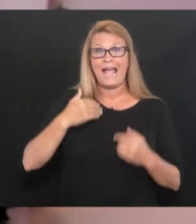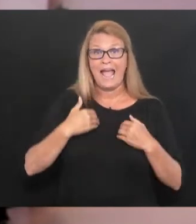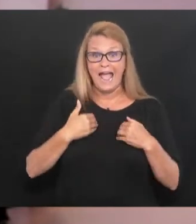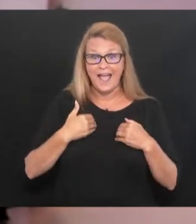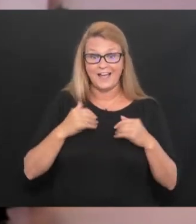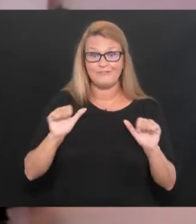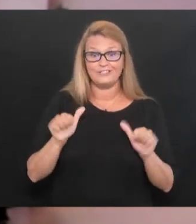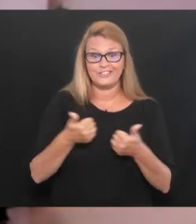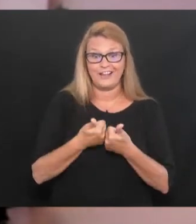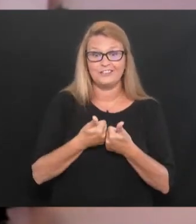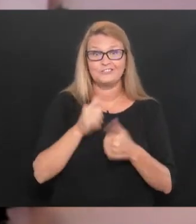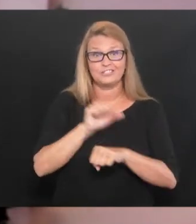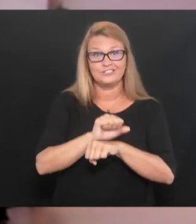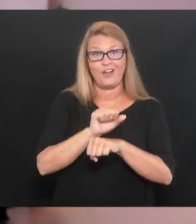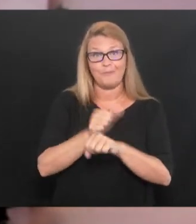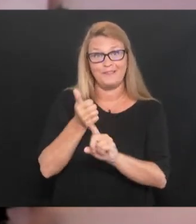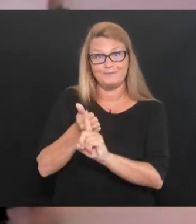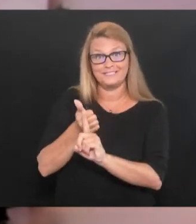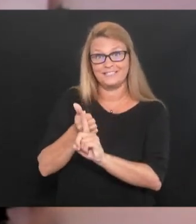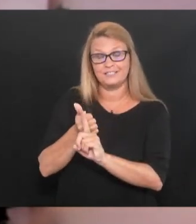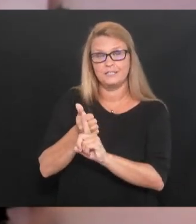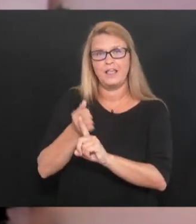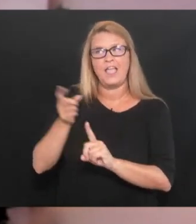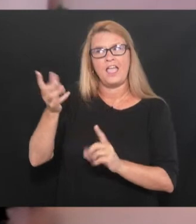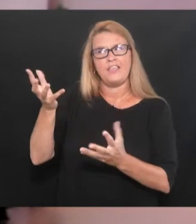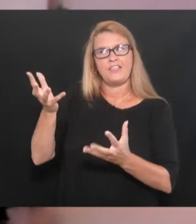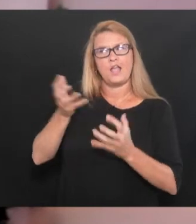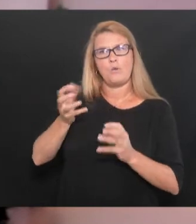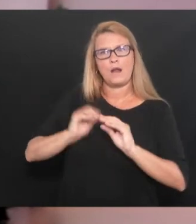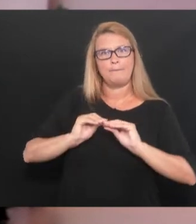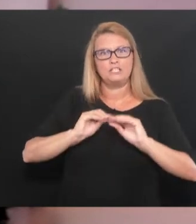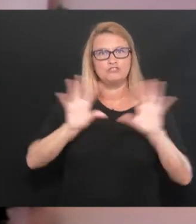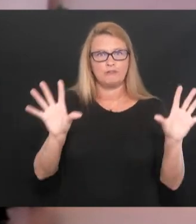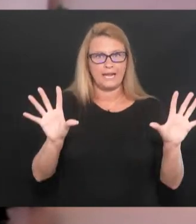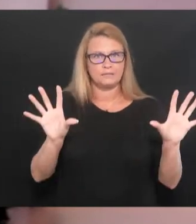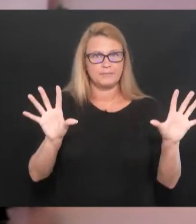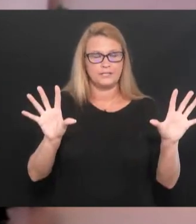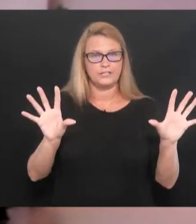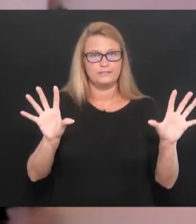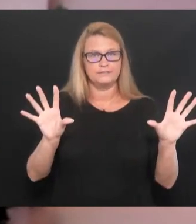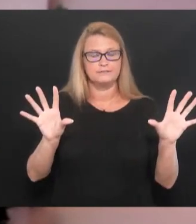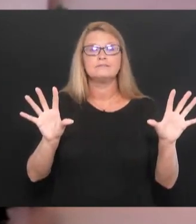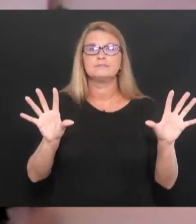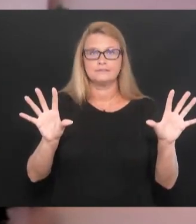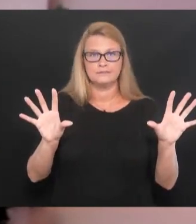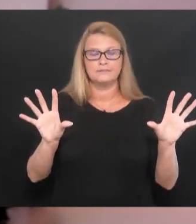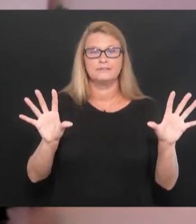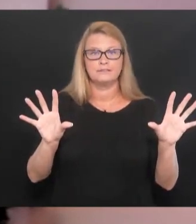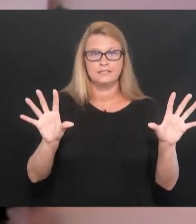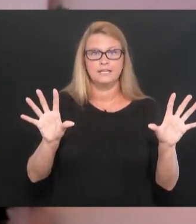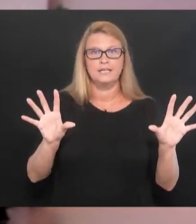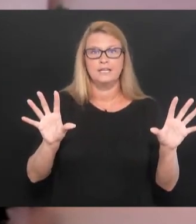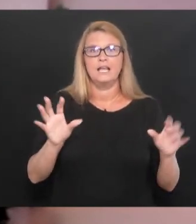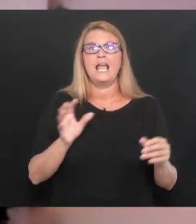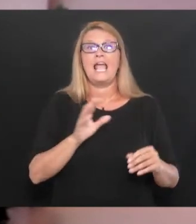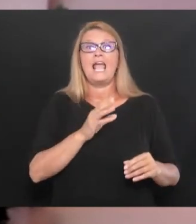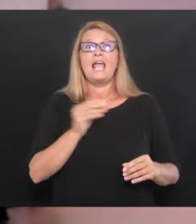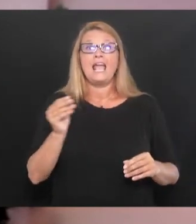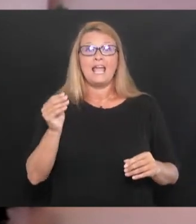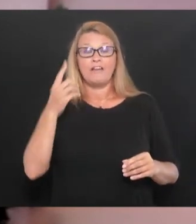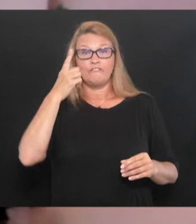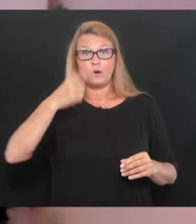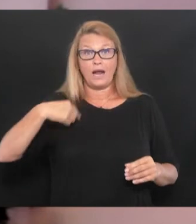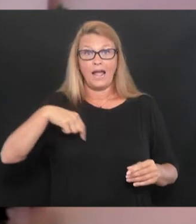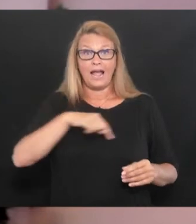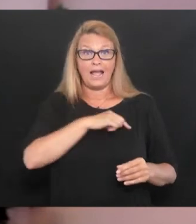challenging job. You want to be transparent, but you also want to be clear. And I think that, for us,